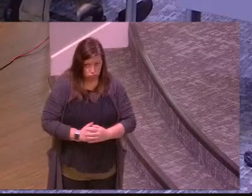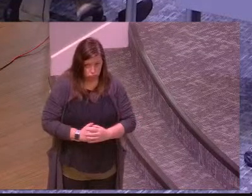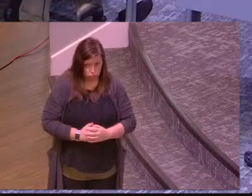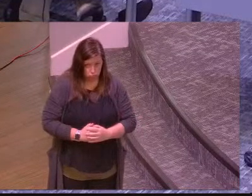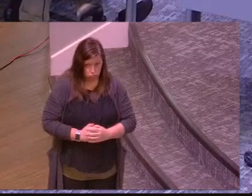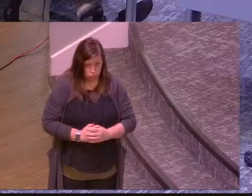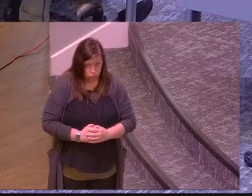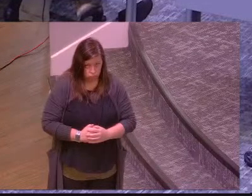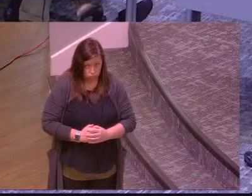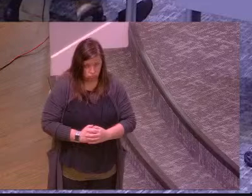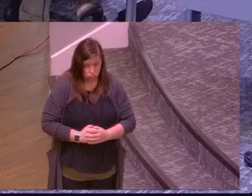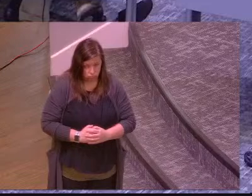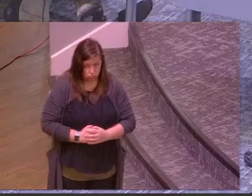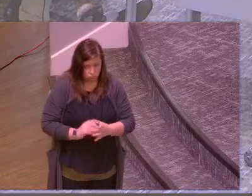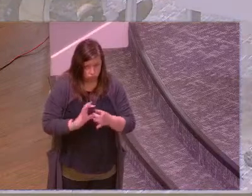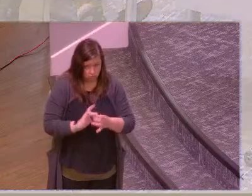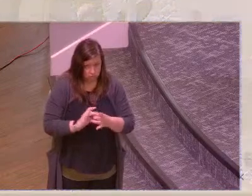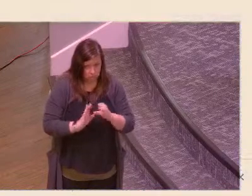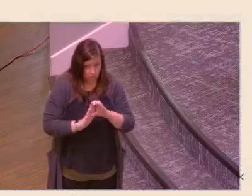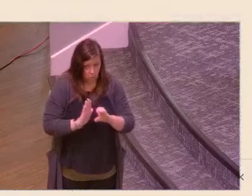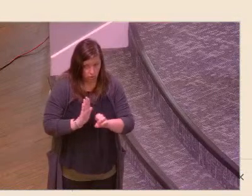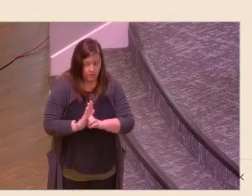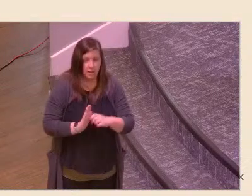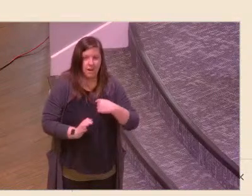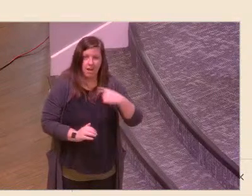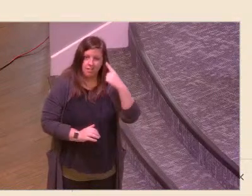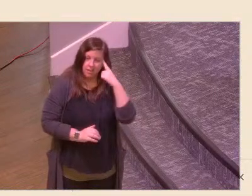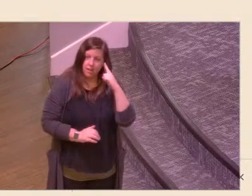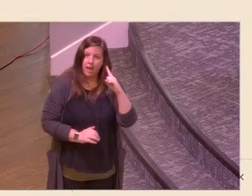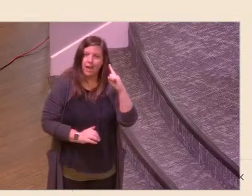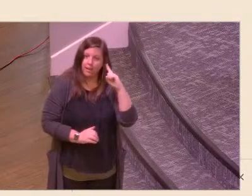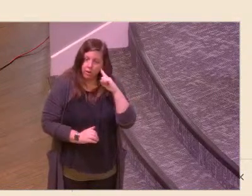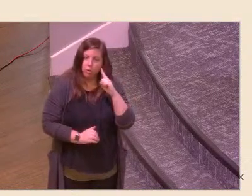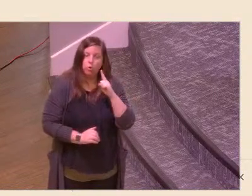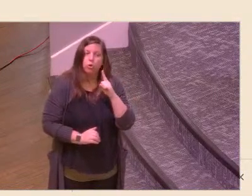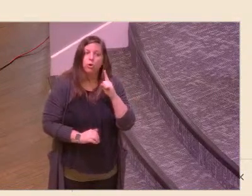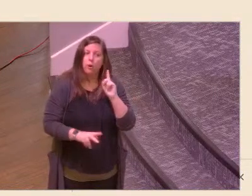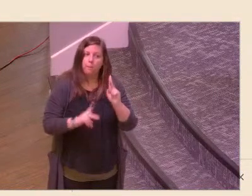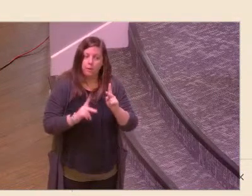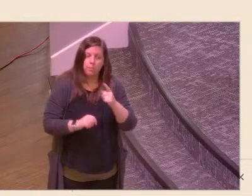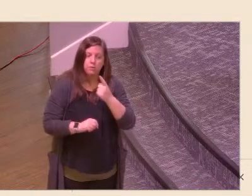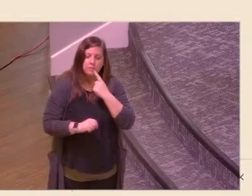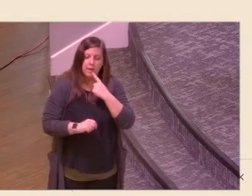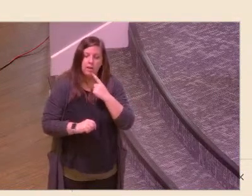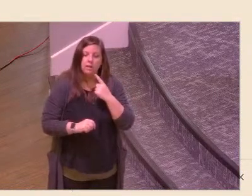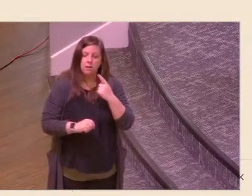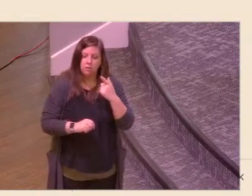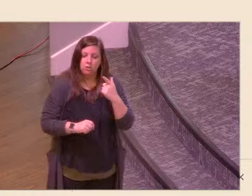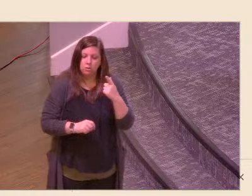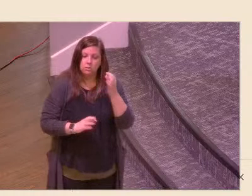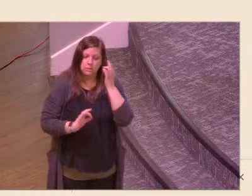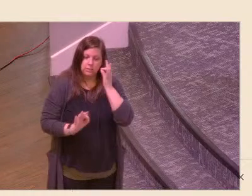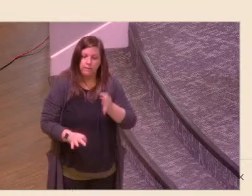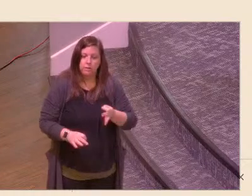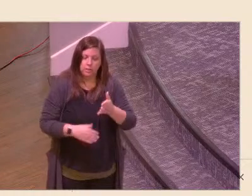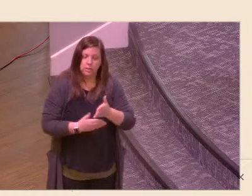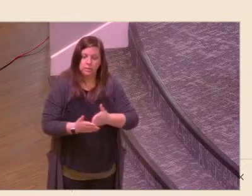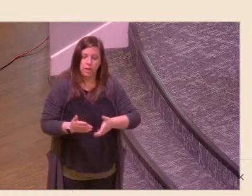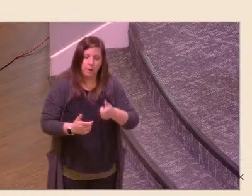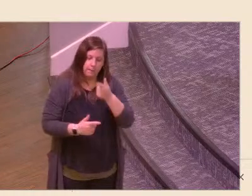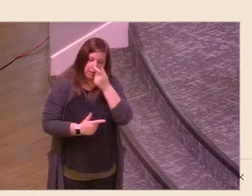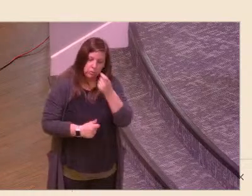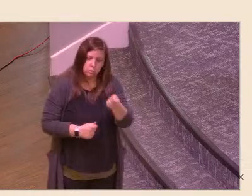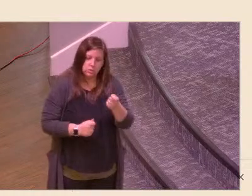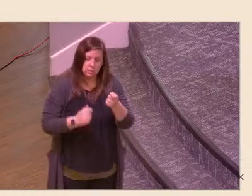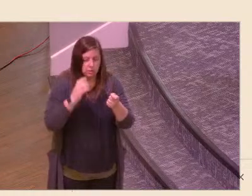from the Code of Ethics? I think what I hear us saying is that there is definitely interest in, sort of carving out and like